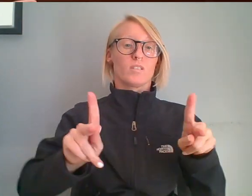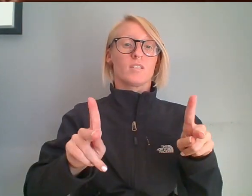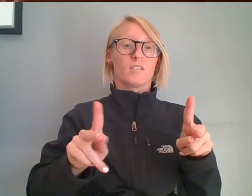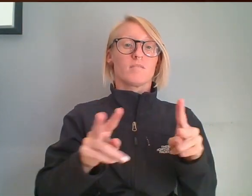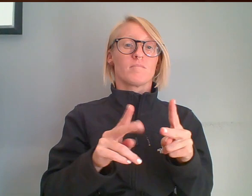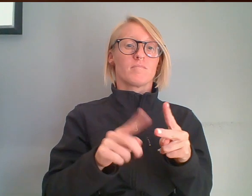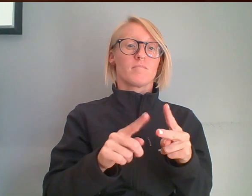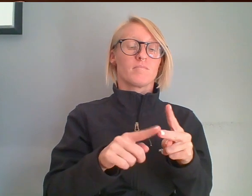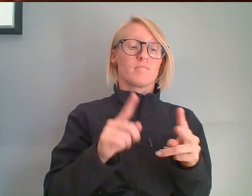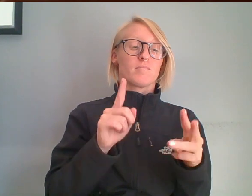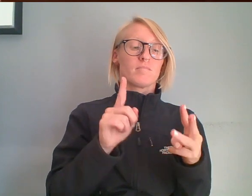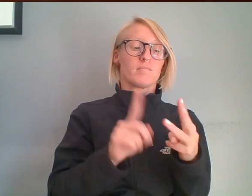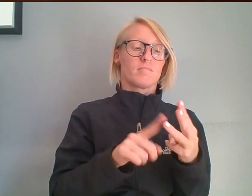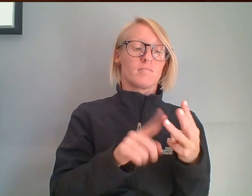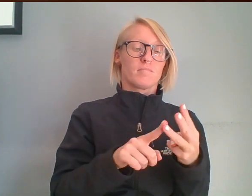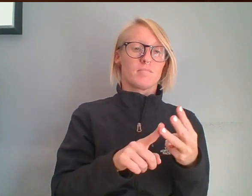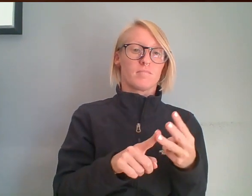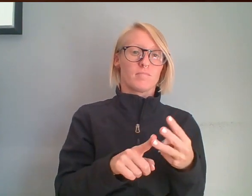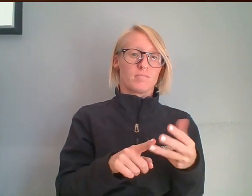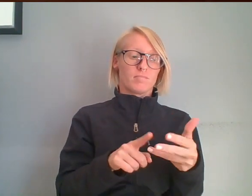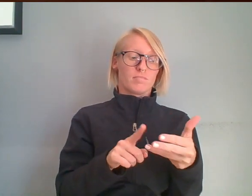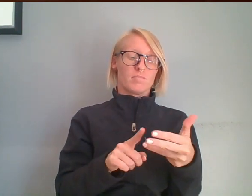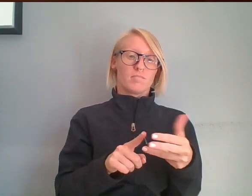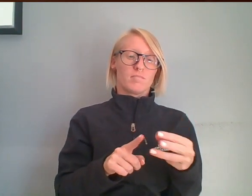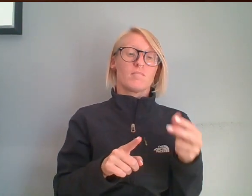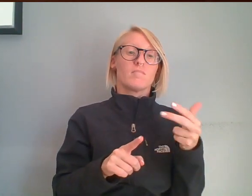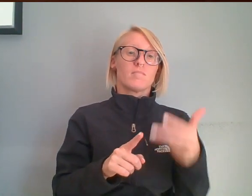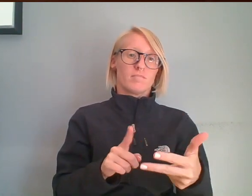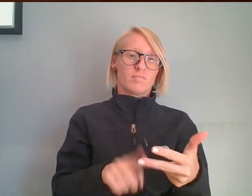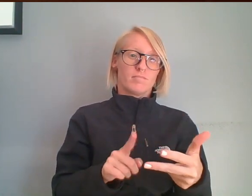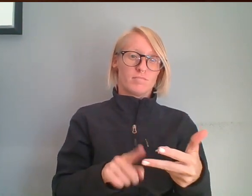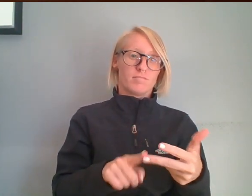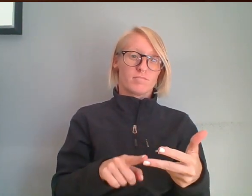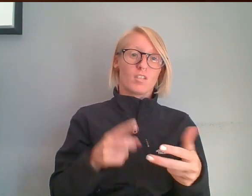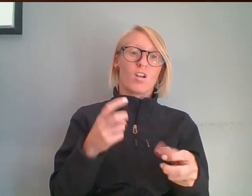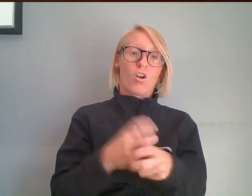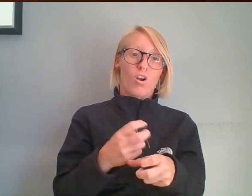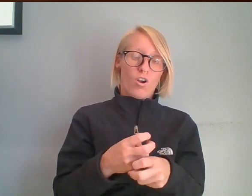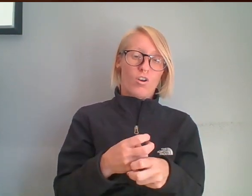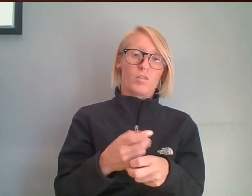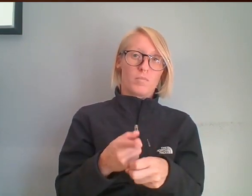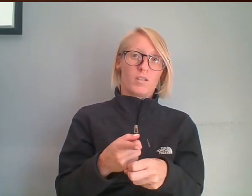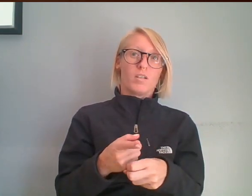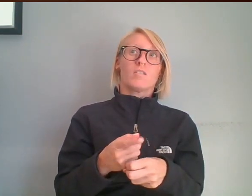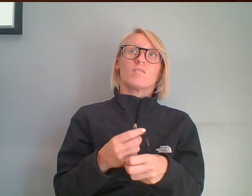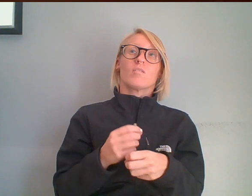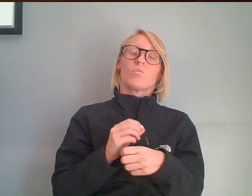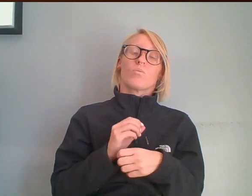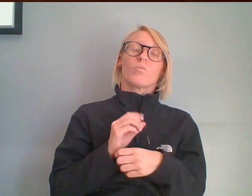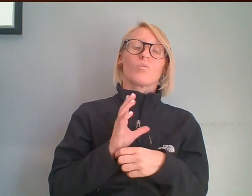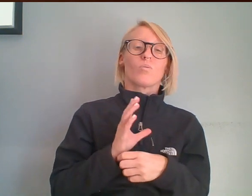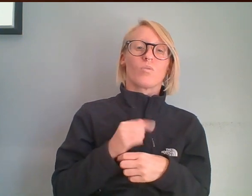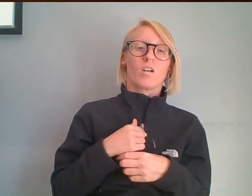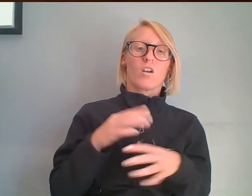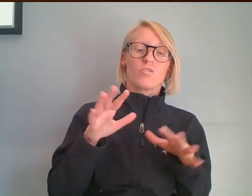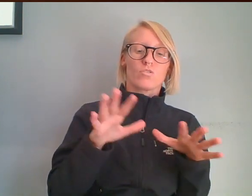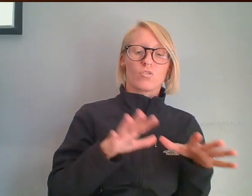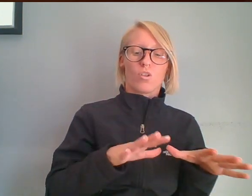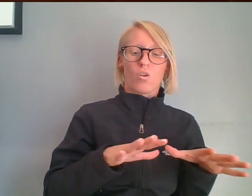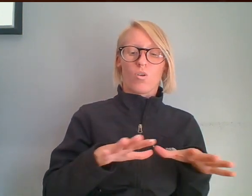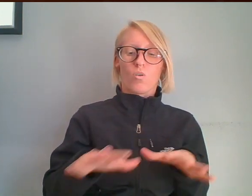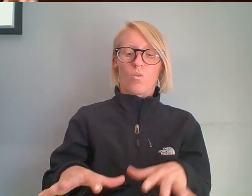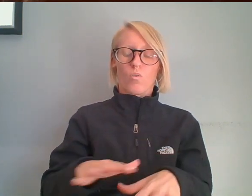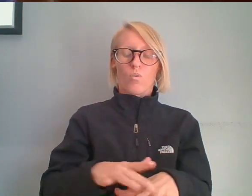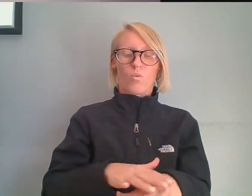The next phase is also hard, but very rewarding. And that is to slow down and